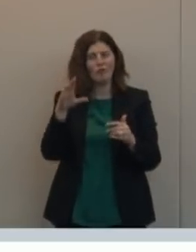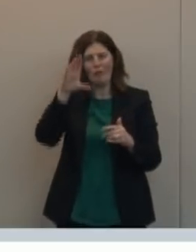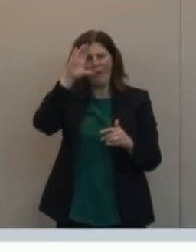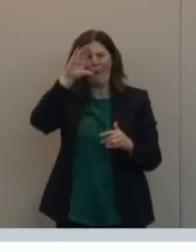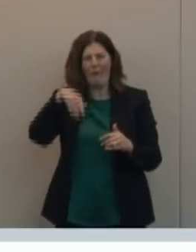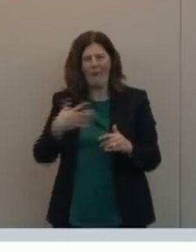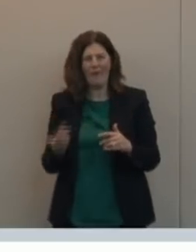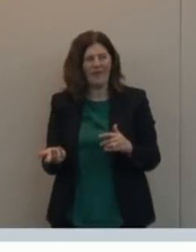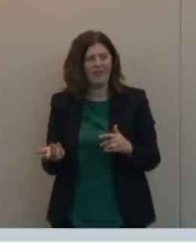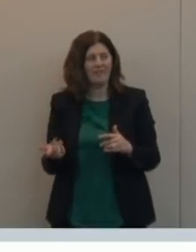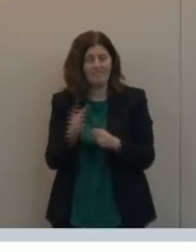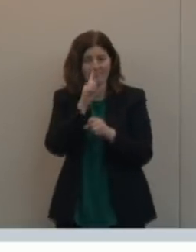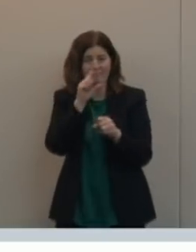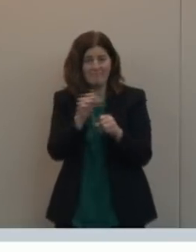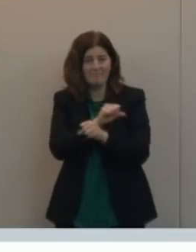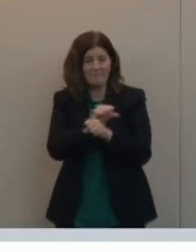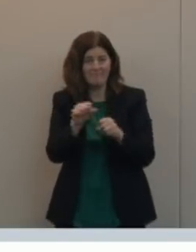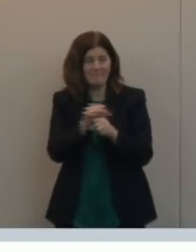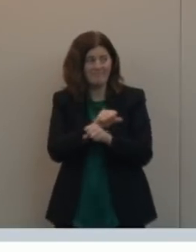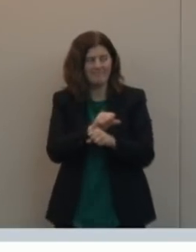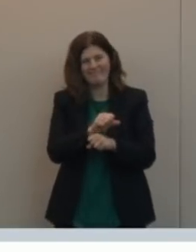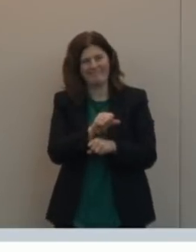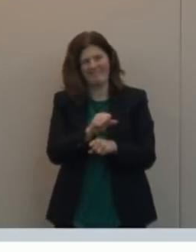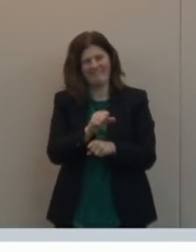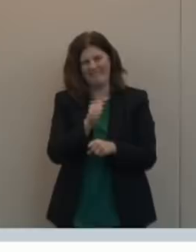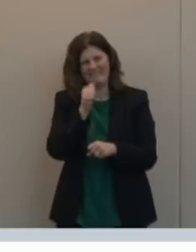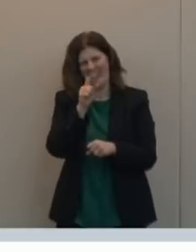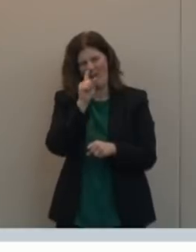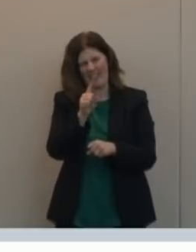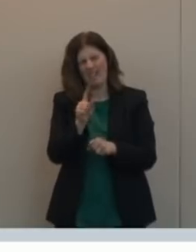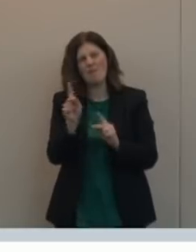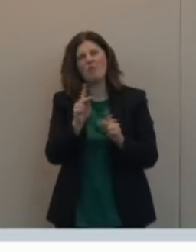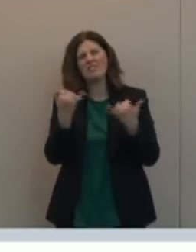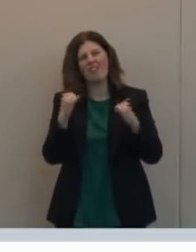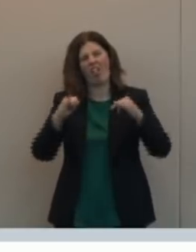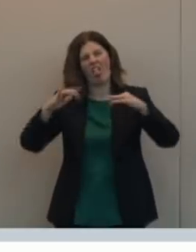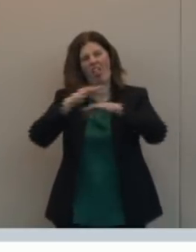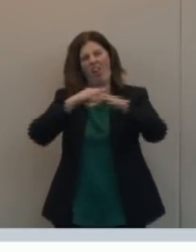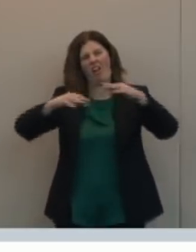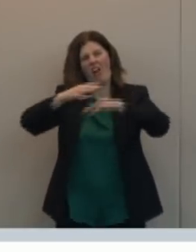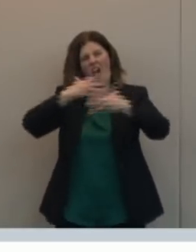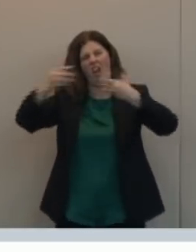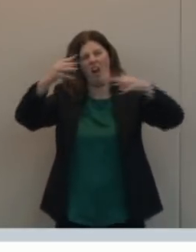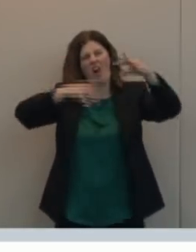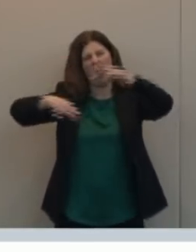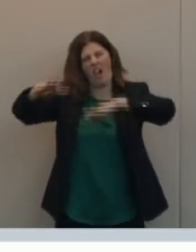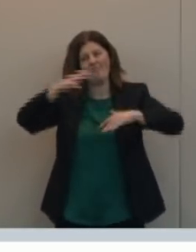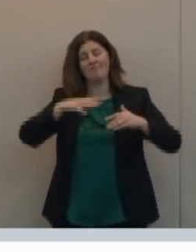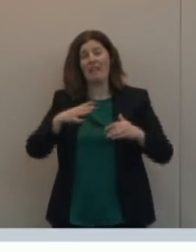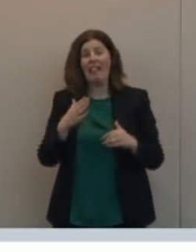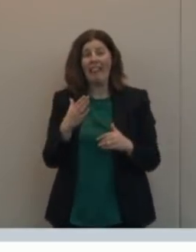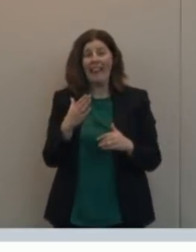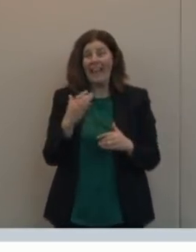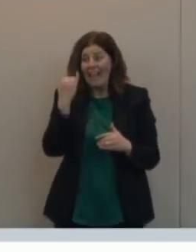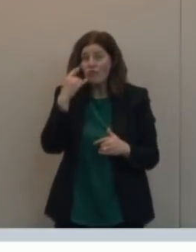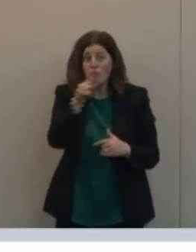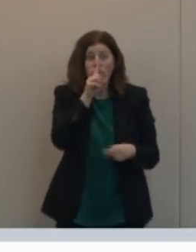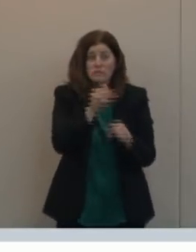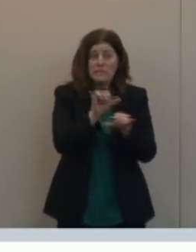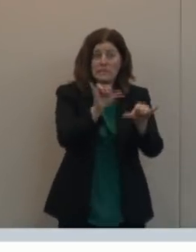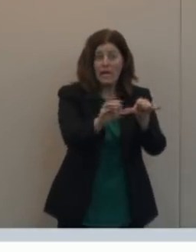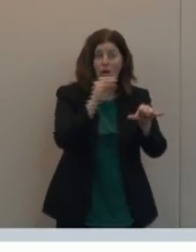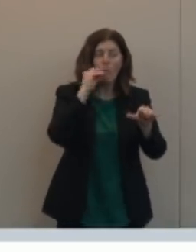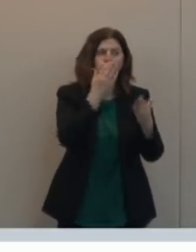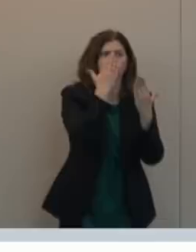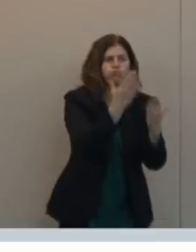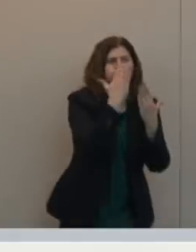know that actually that's not really the case, that people are still out and about. And thank you to everybody who isn't. Thank you, thank you, thank you. But